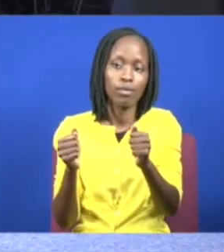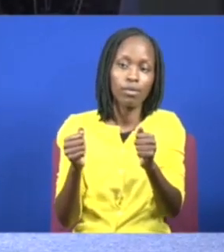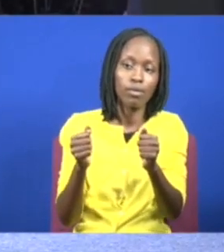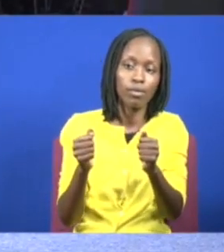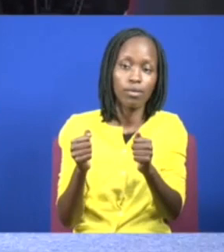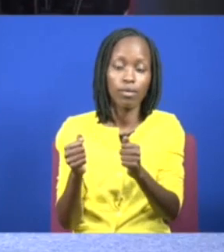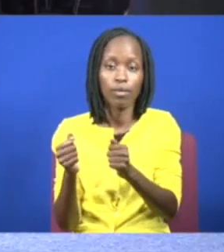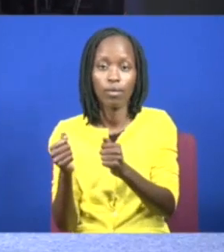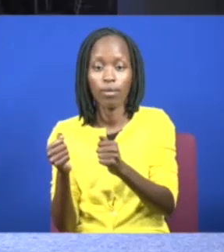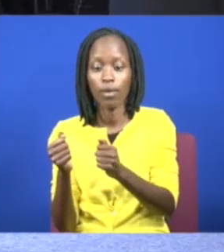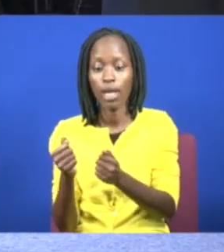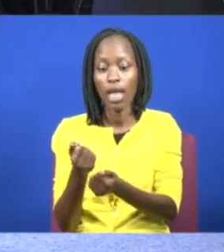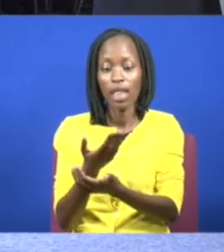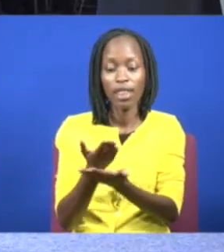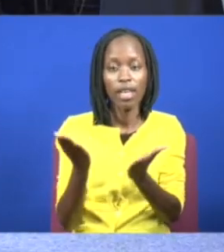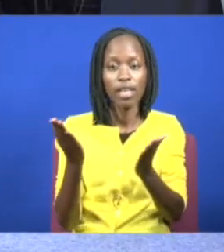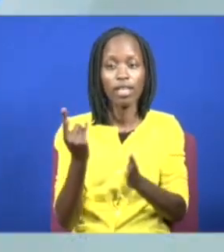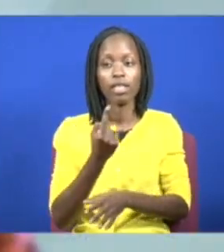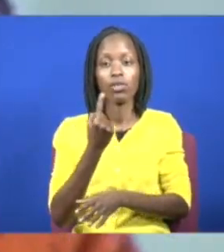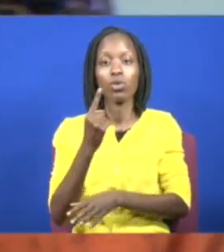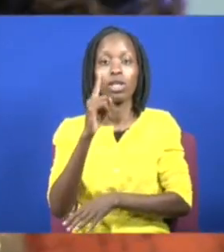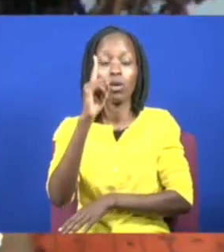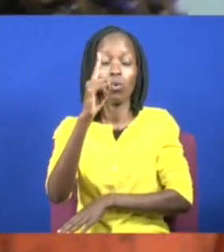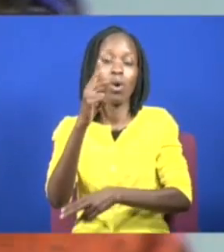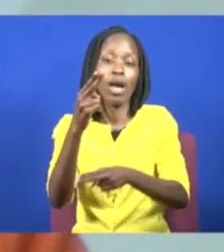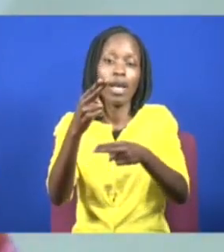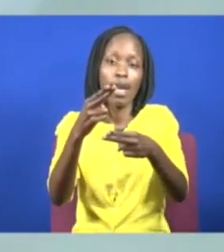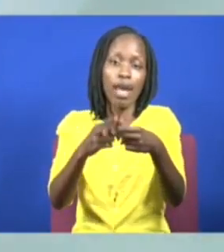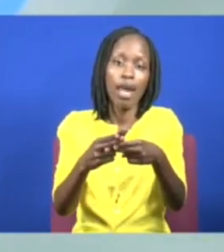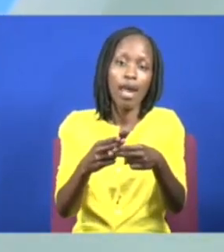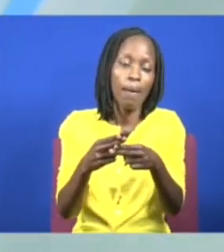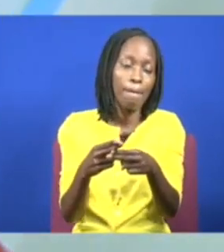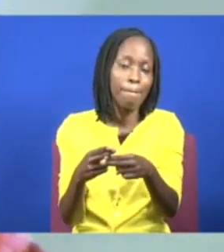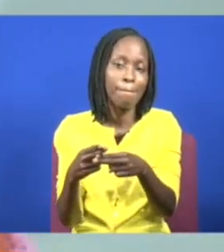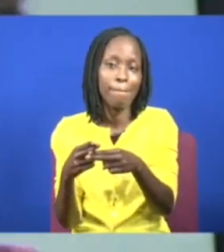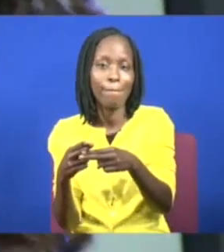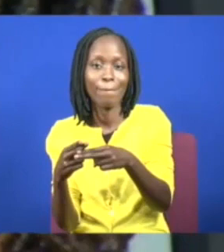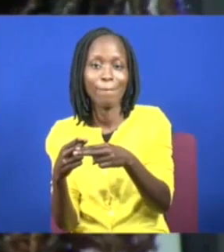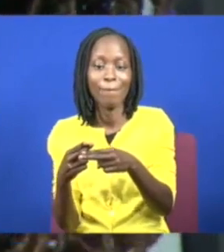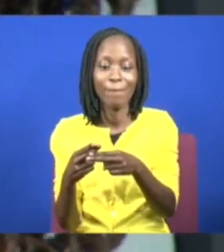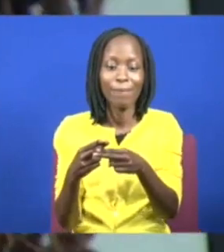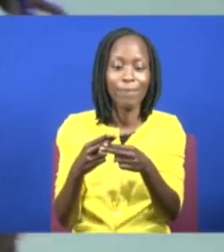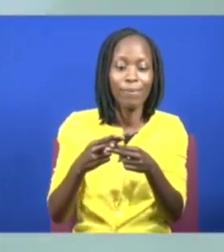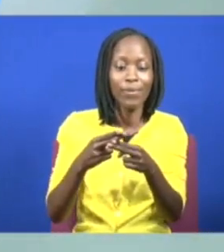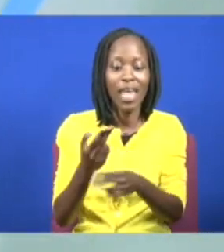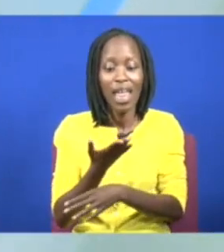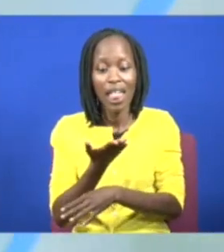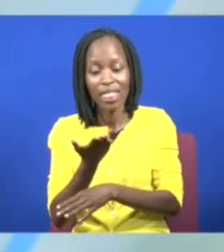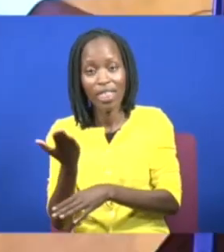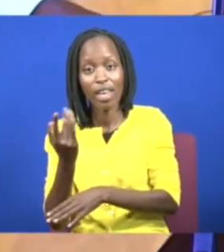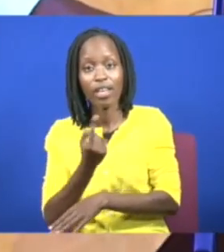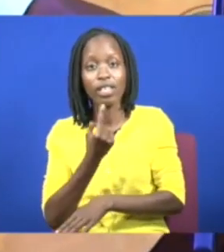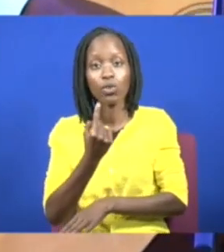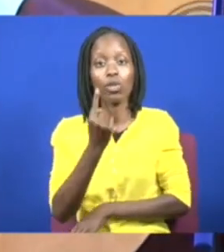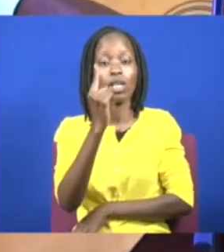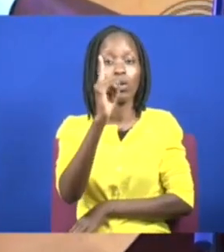See, there is only one name. There is only one name. There is only one